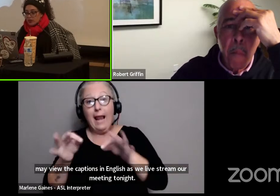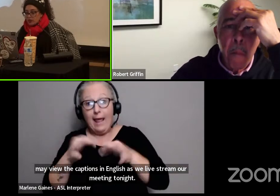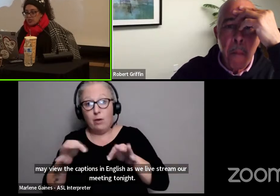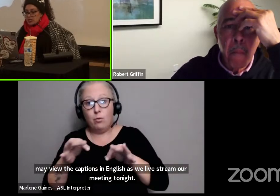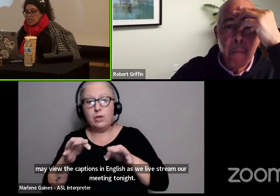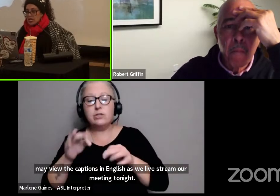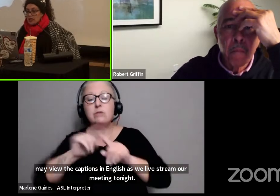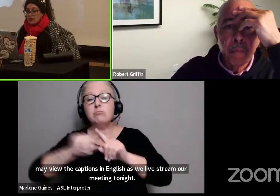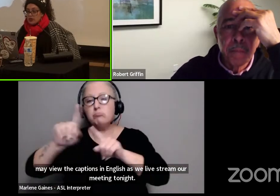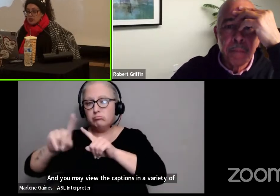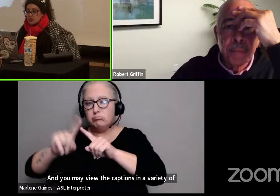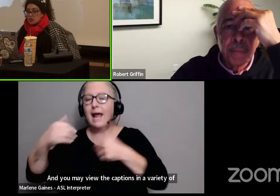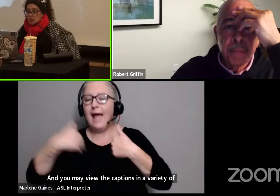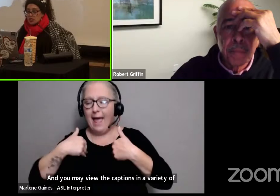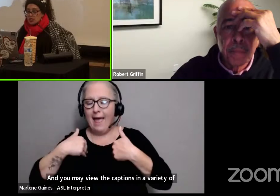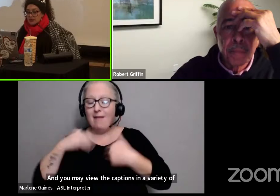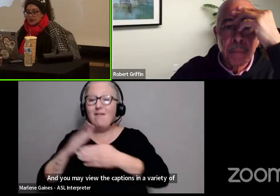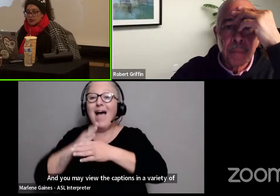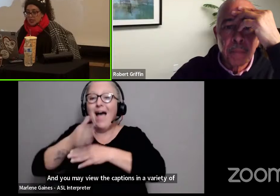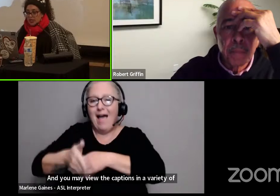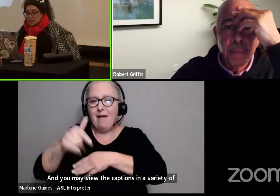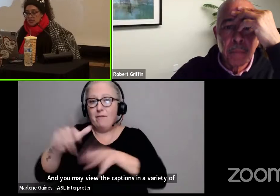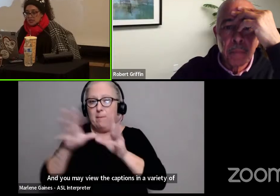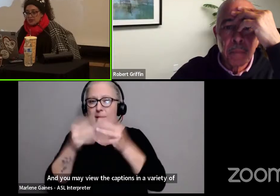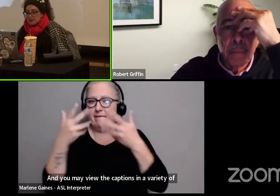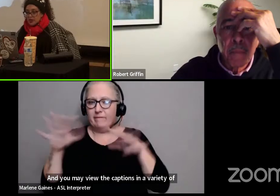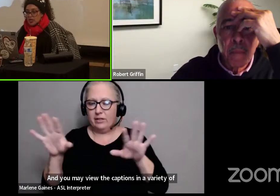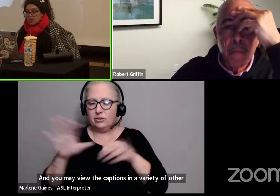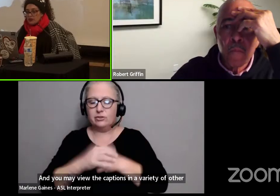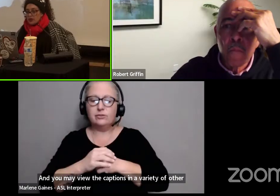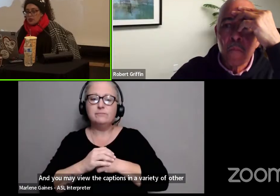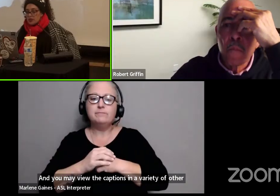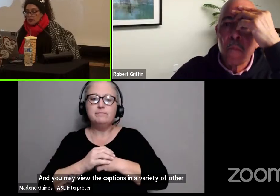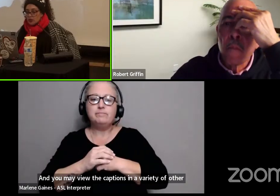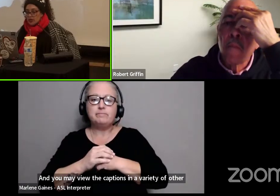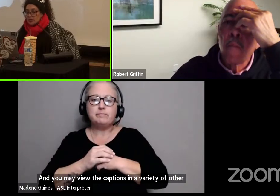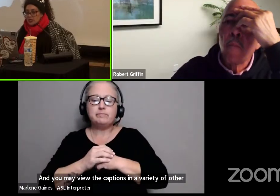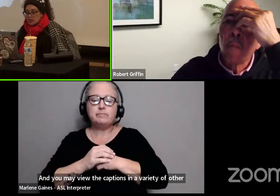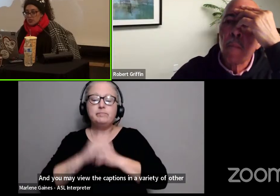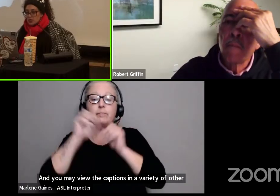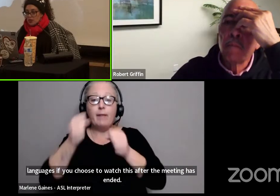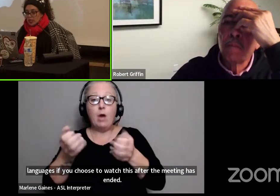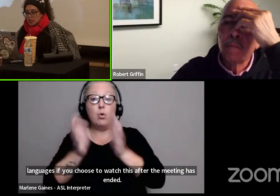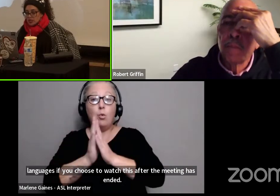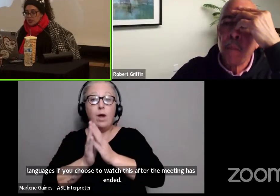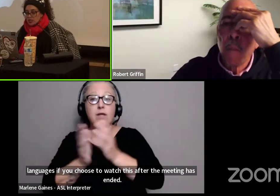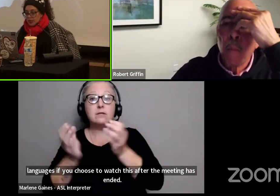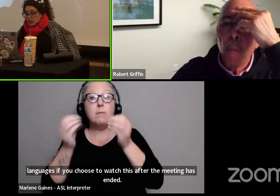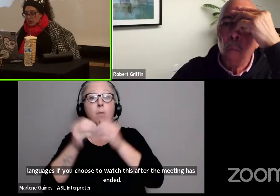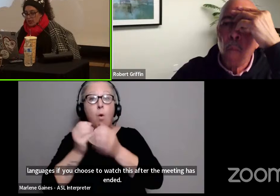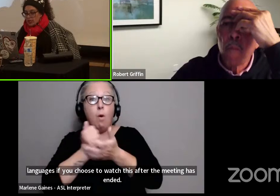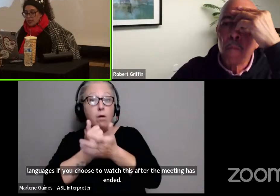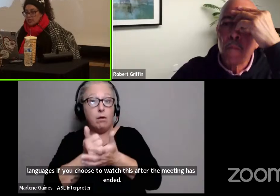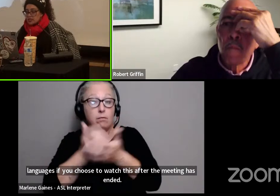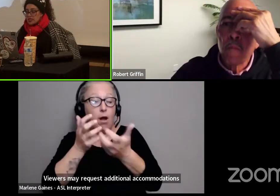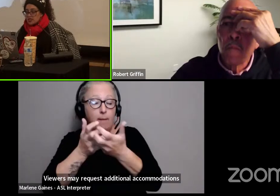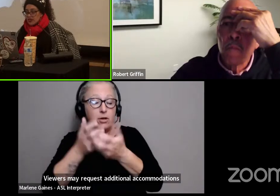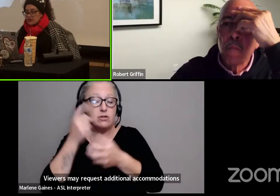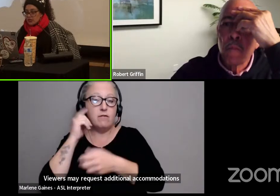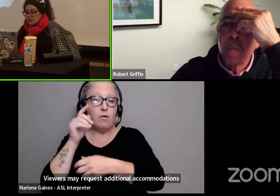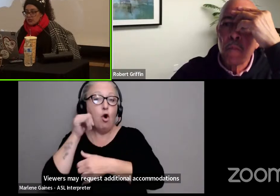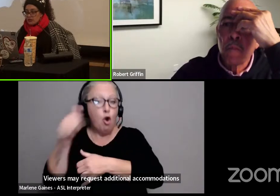other languages if you choose to watch this after the meeting has ended. Viewers may request additional accommodations by calling